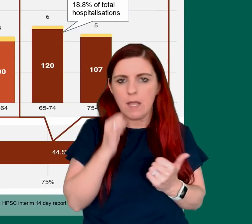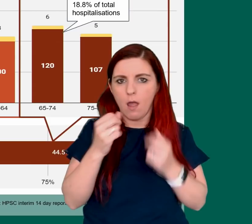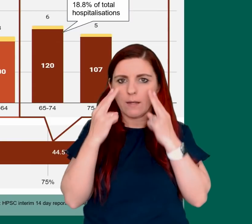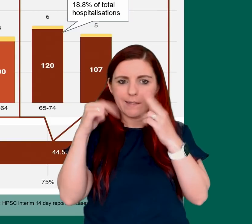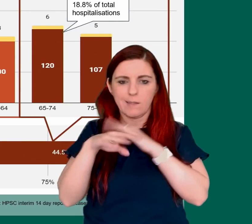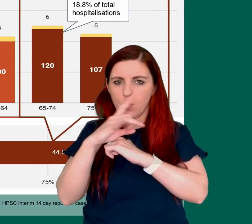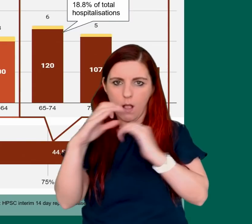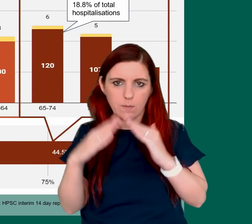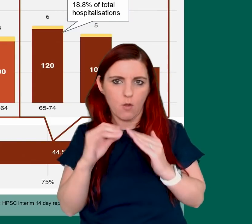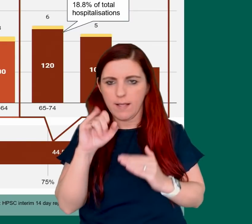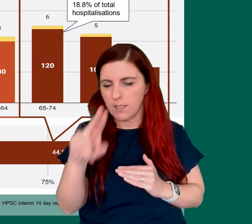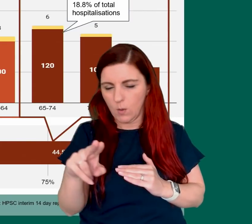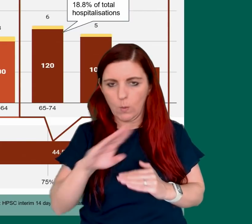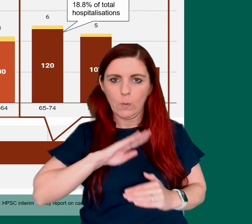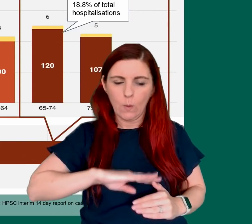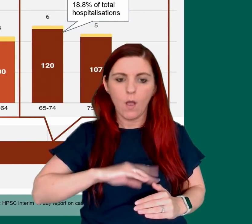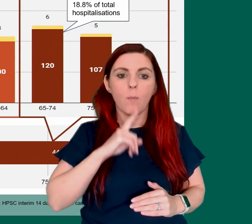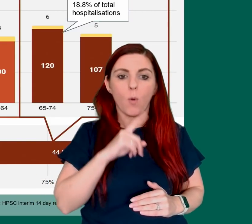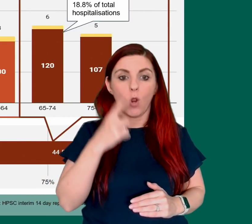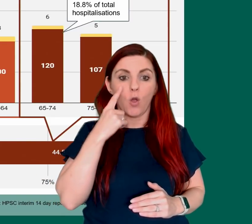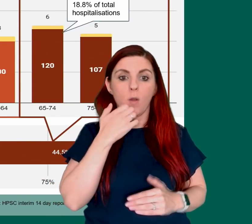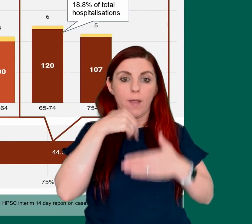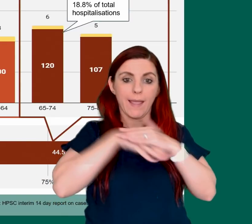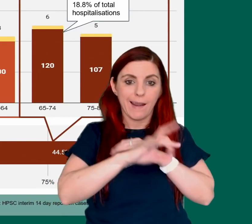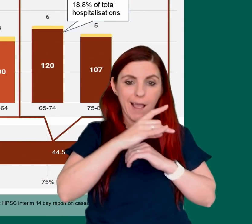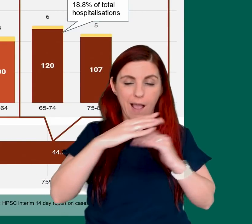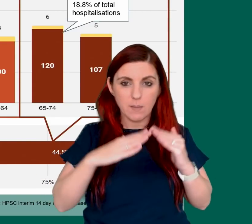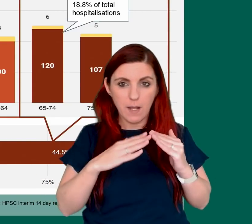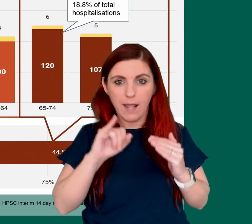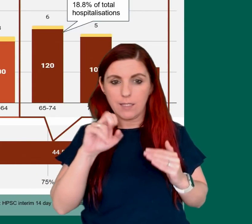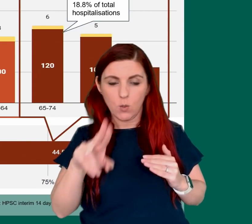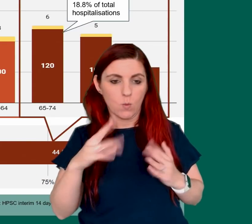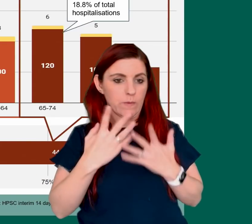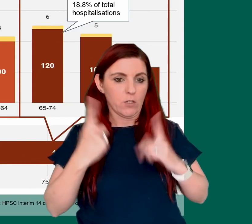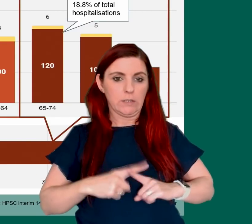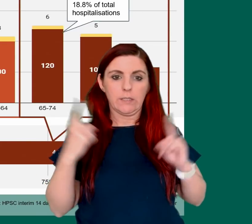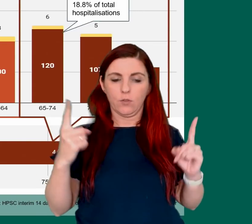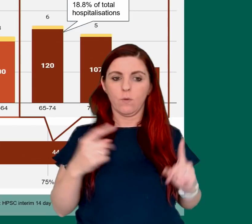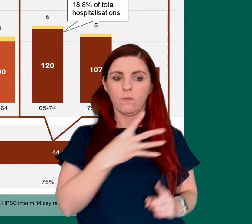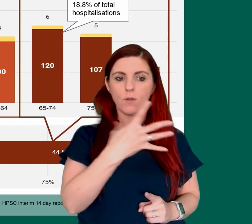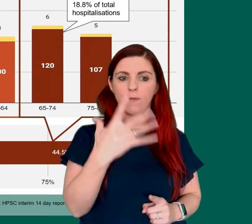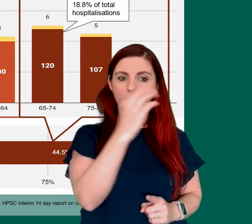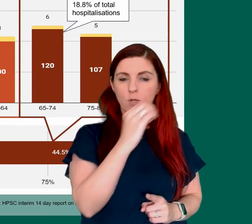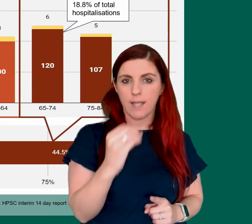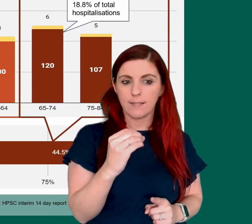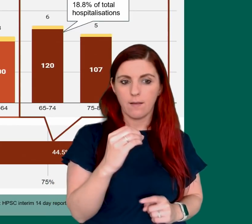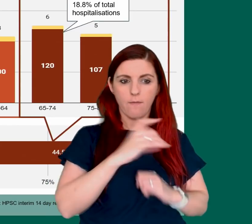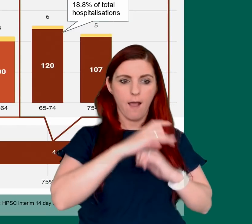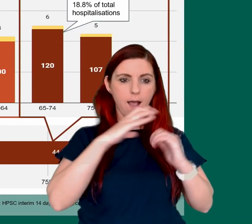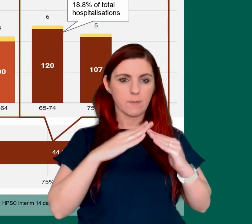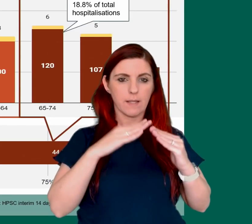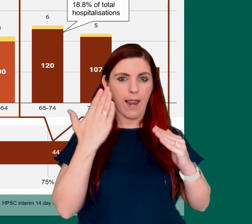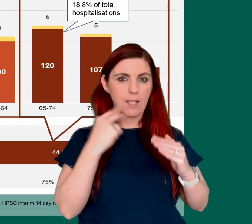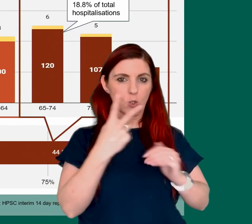or intensive care. But when you look at hospitalizations in ICU, the story is different. 45% almost of hospitalizations in the last 2